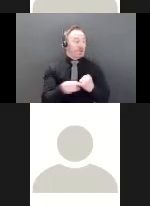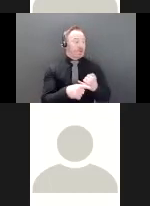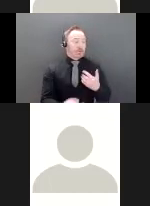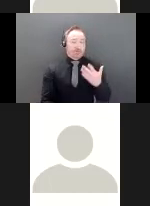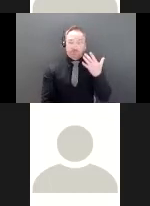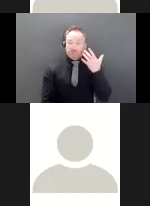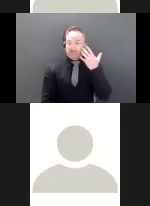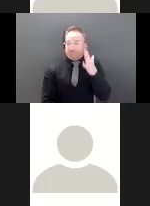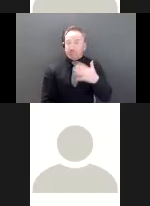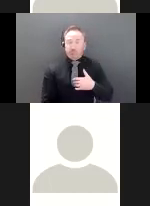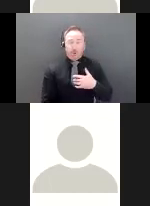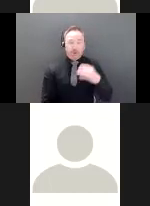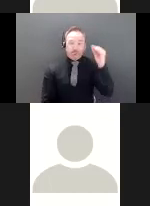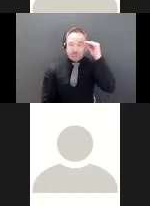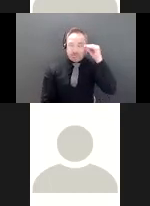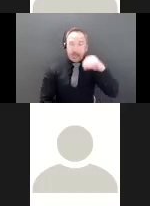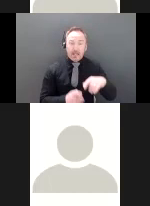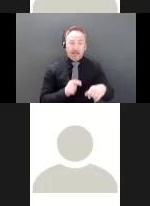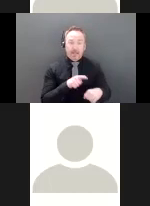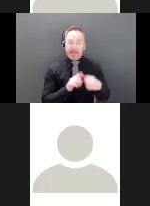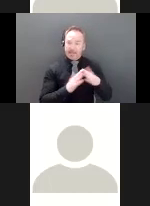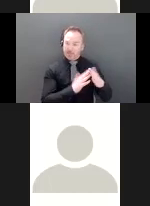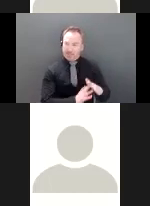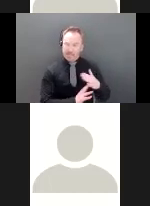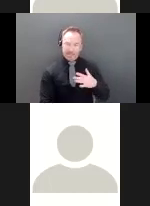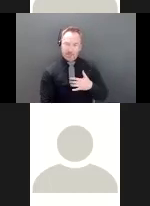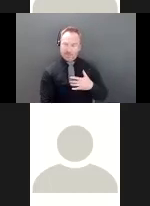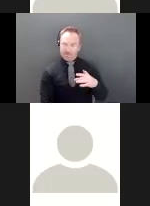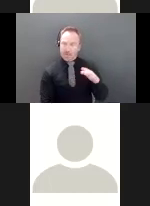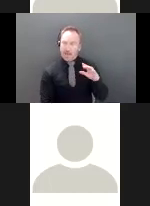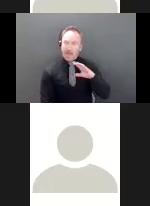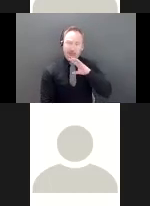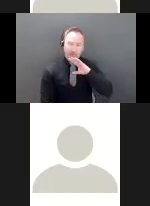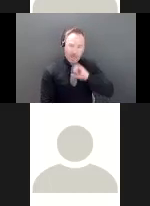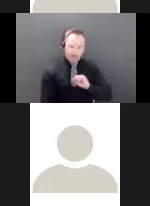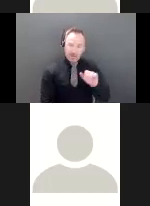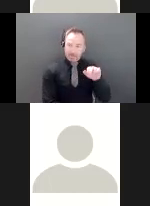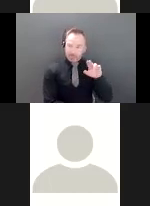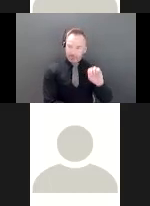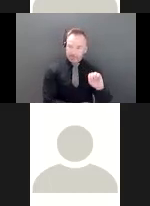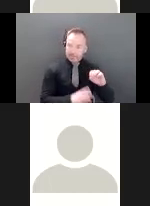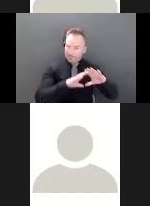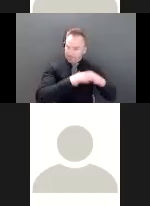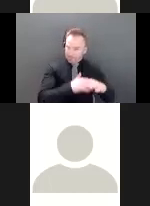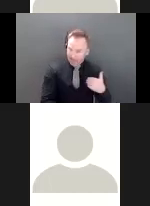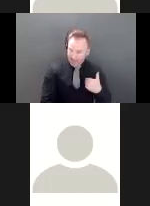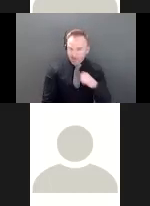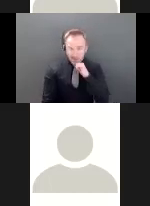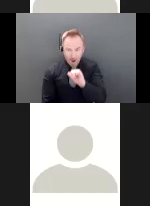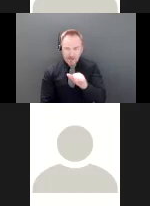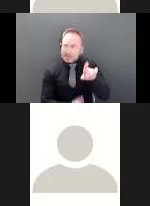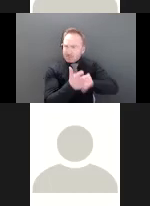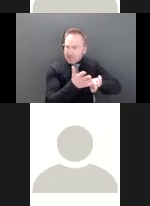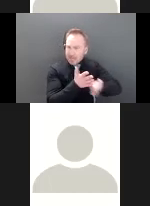community has an elder abuse network, to look that up, or vice versa, to be looking up if you are aware of the elder abuse network, if your